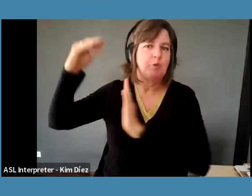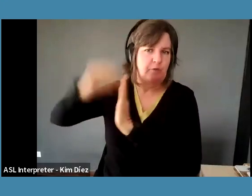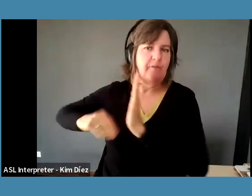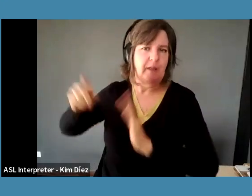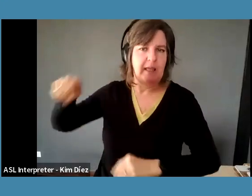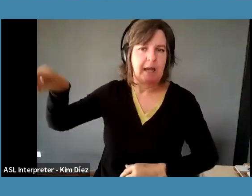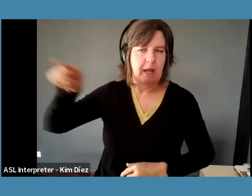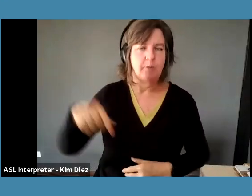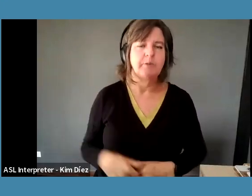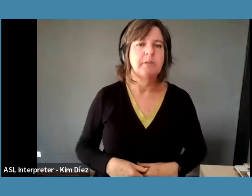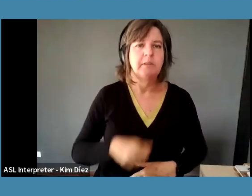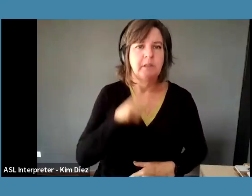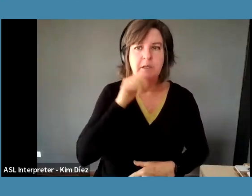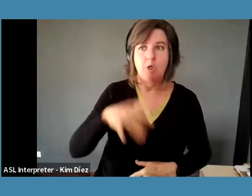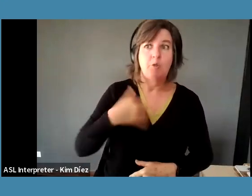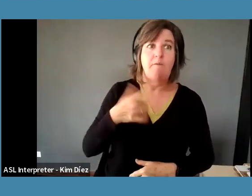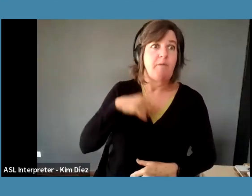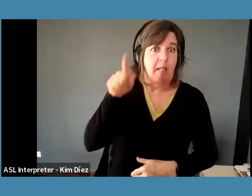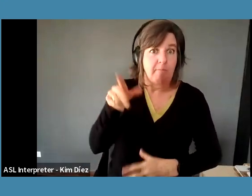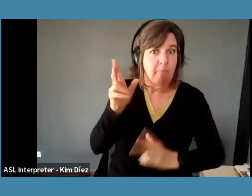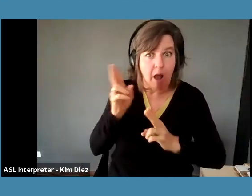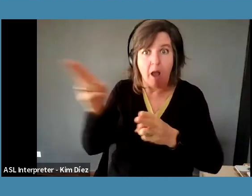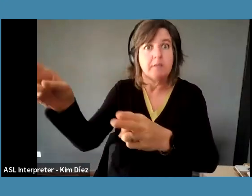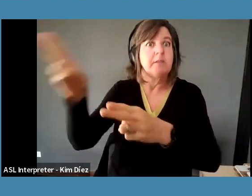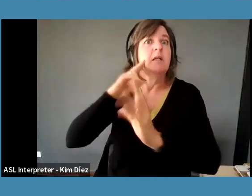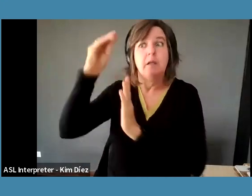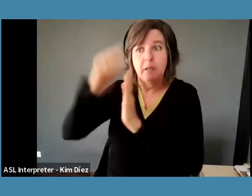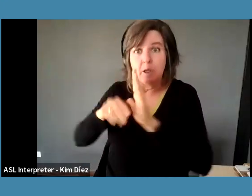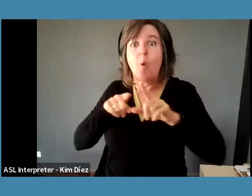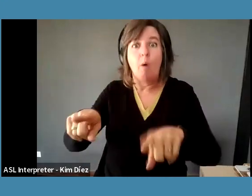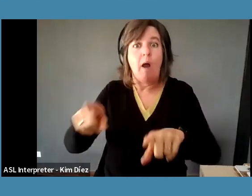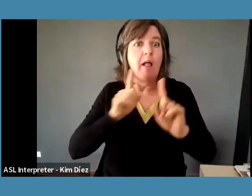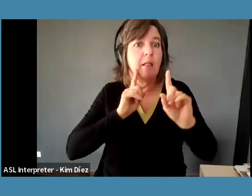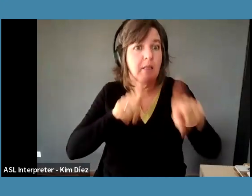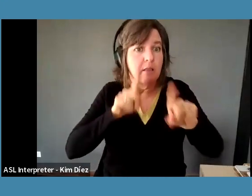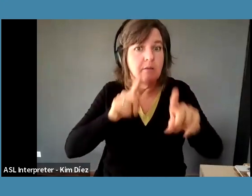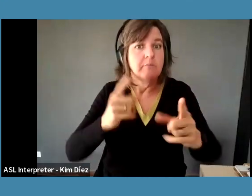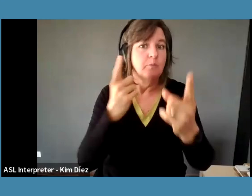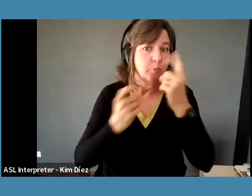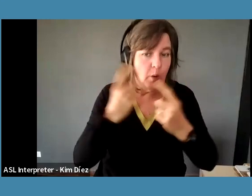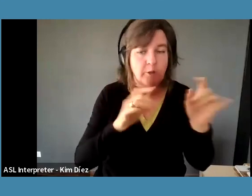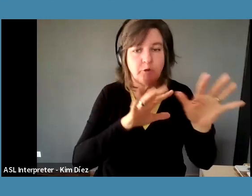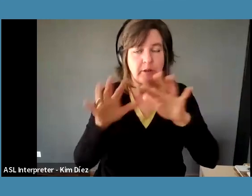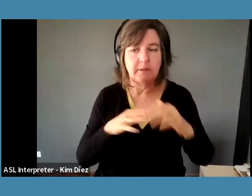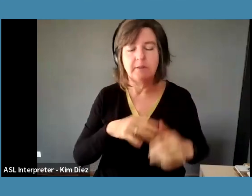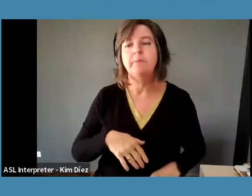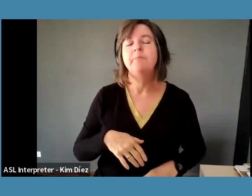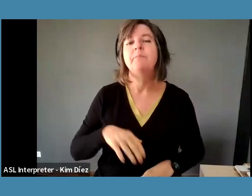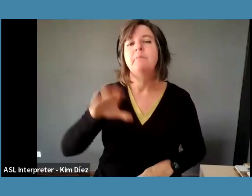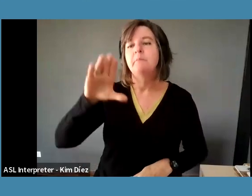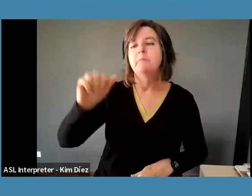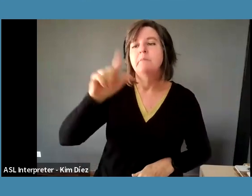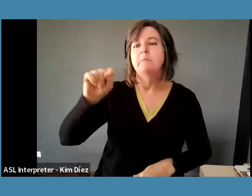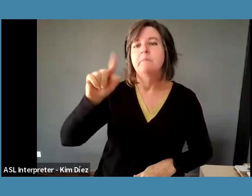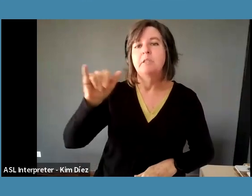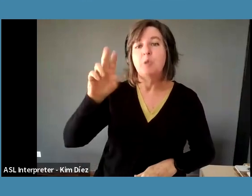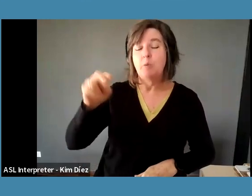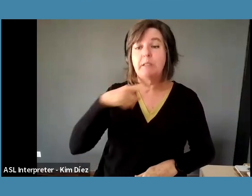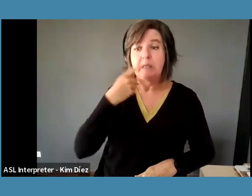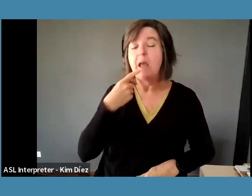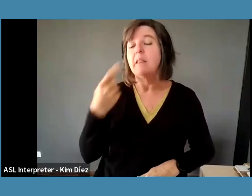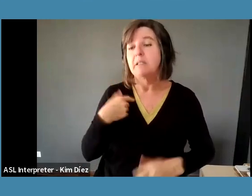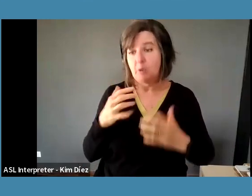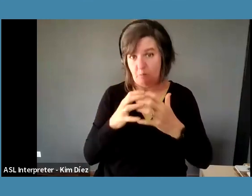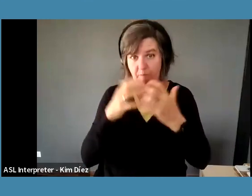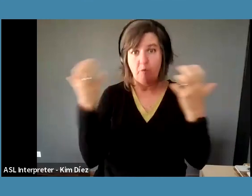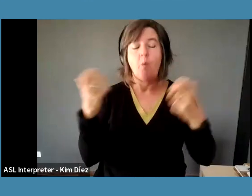this. So don't feel like you have to do it while the questions are going on. So as Caitlin said, we do have quite a bit of time